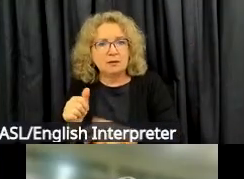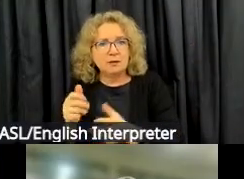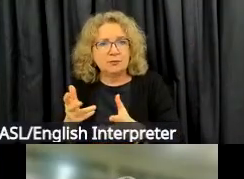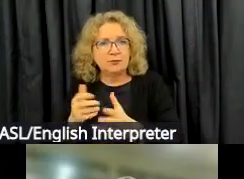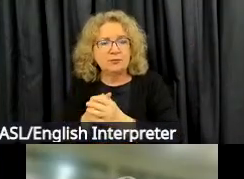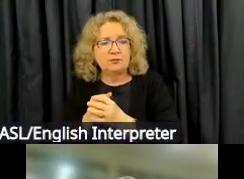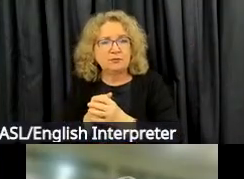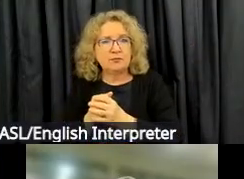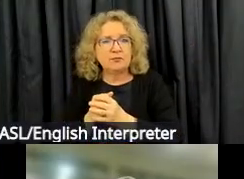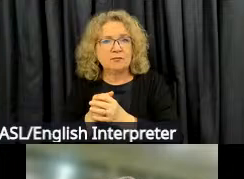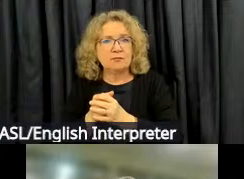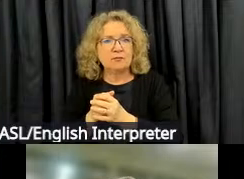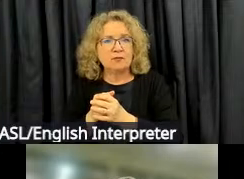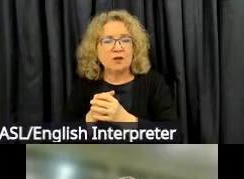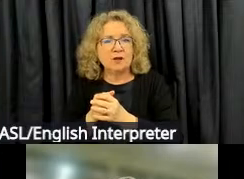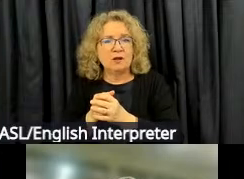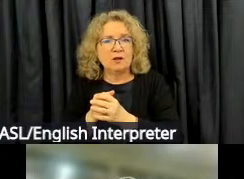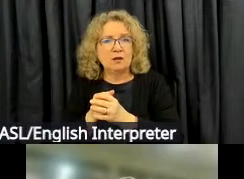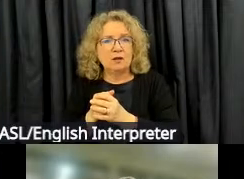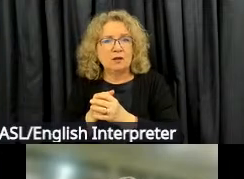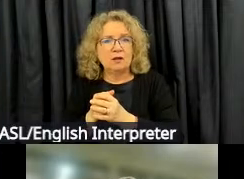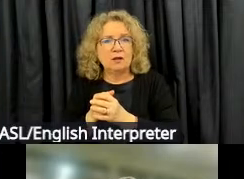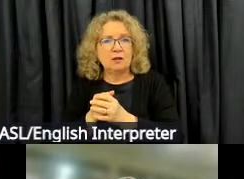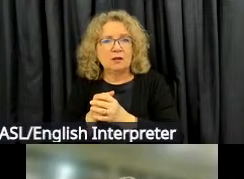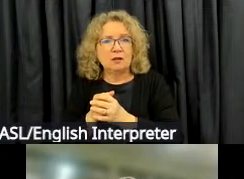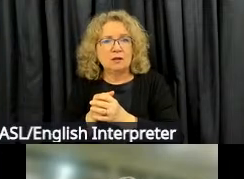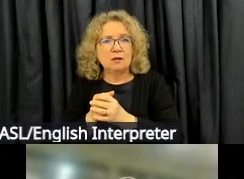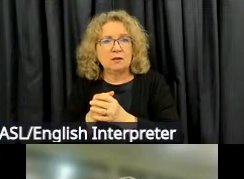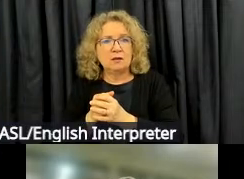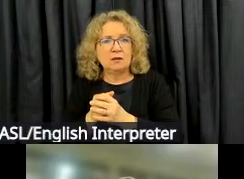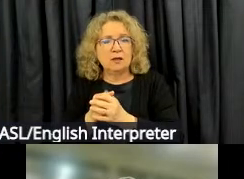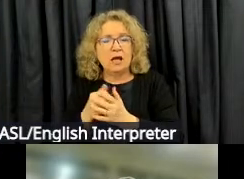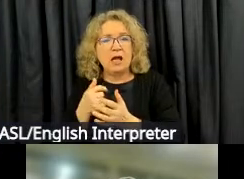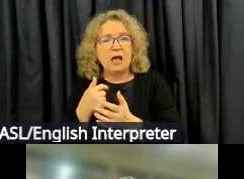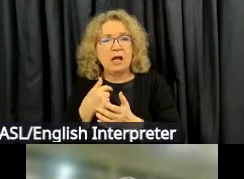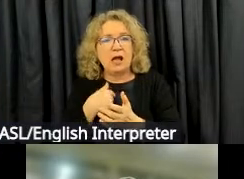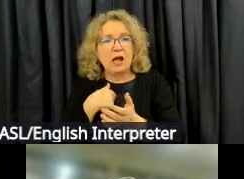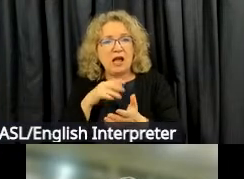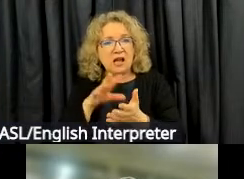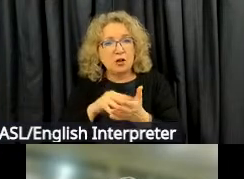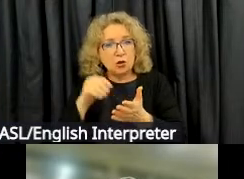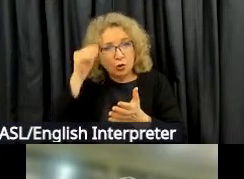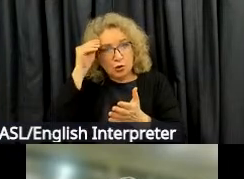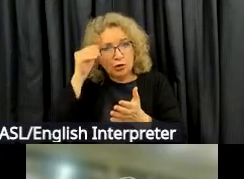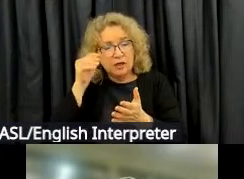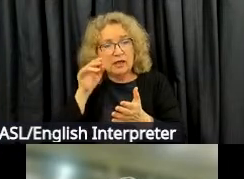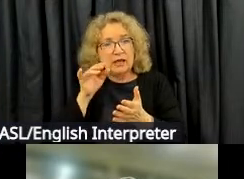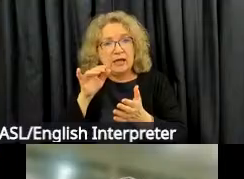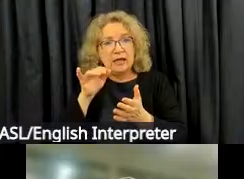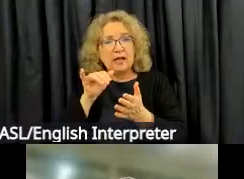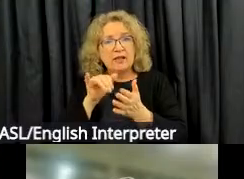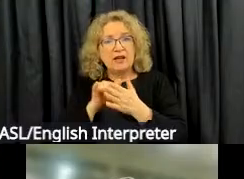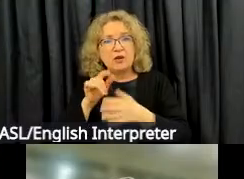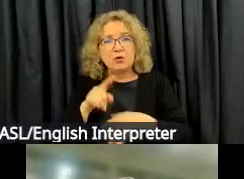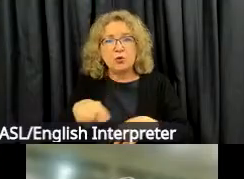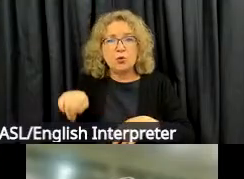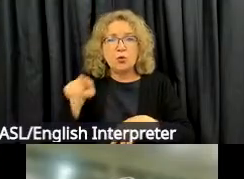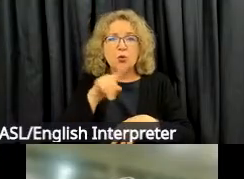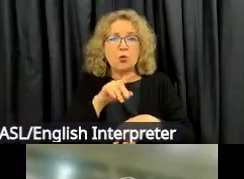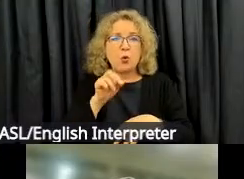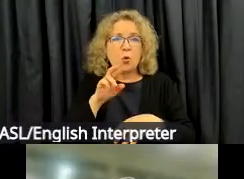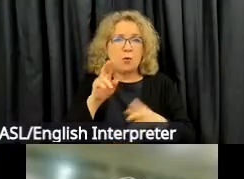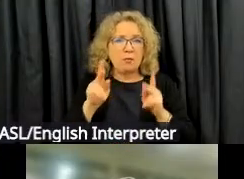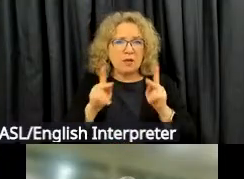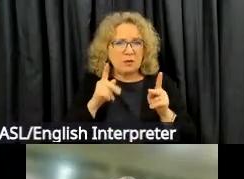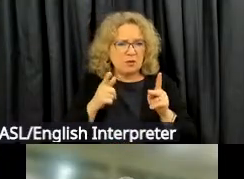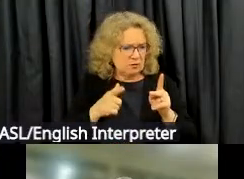I learned a lot was the view of the people who live on this, whatever the island